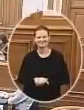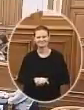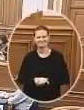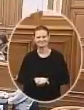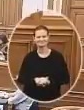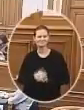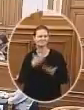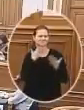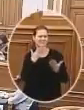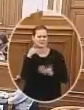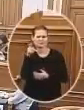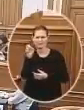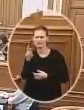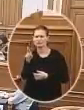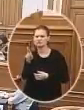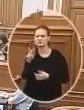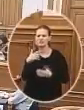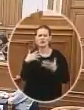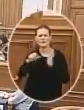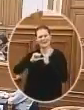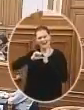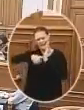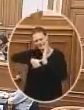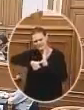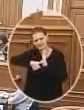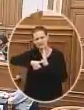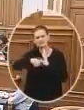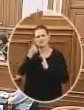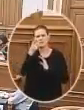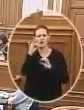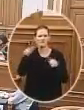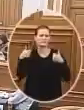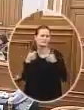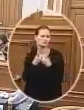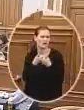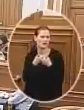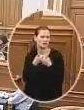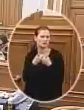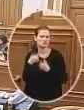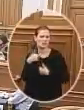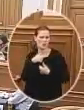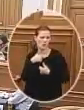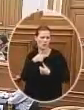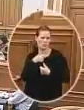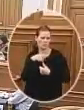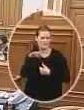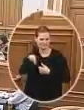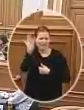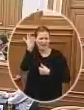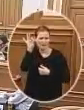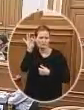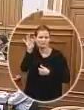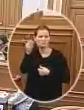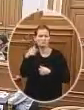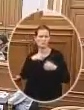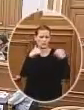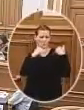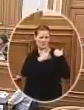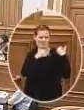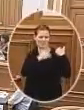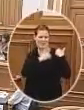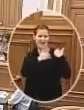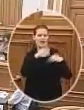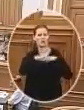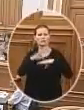Thank you, Peter. Yeah, and I just do want to emphasize that one of the challenges that we came across was that when we had relied on being able to communicate